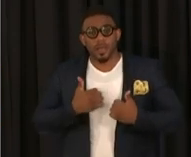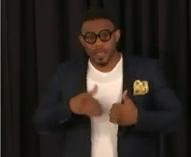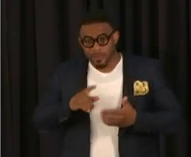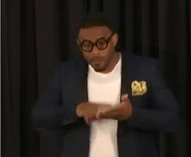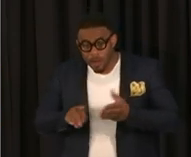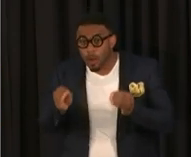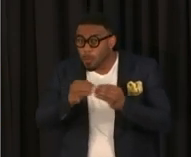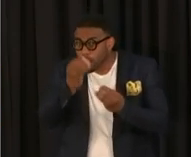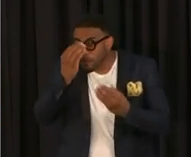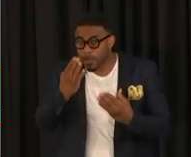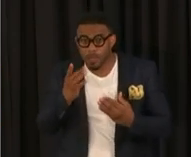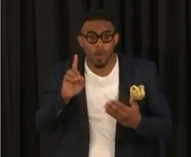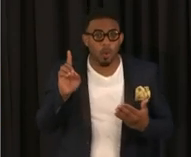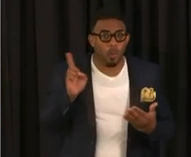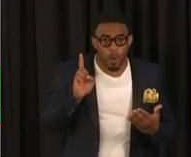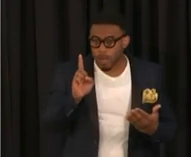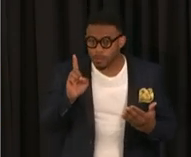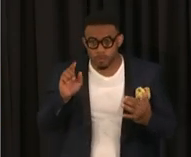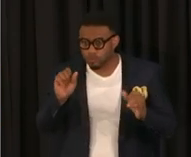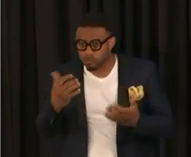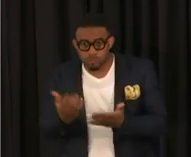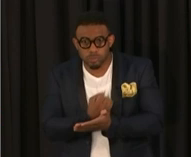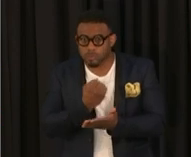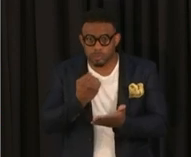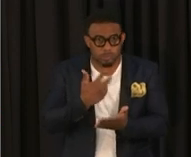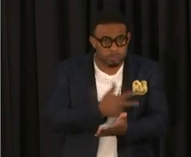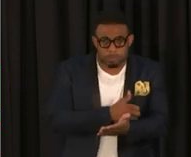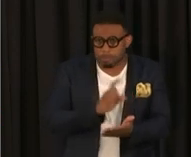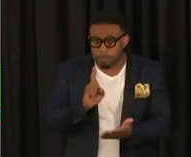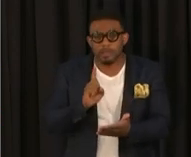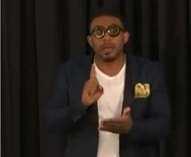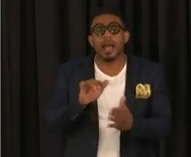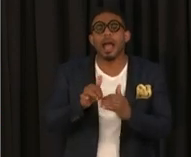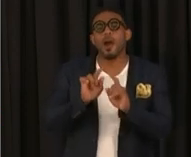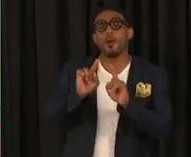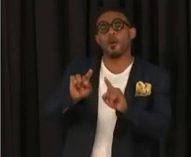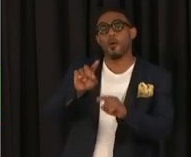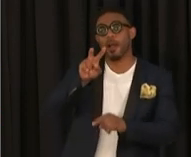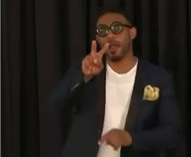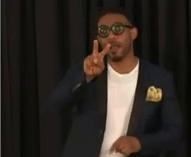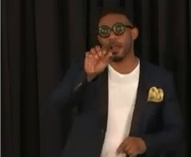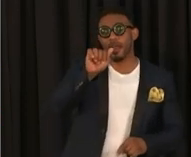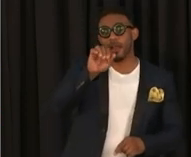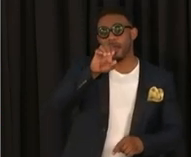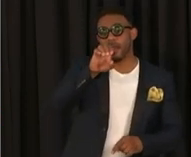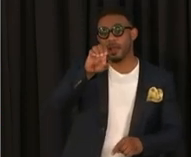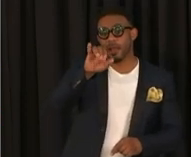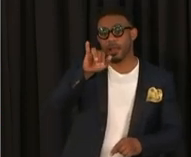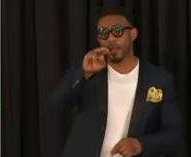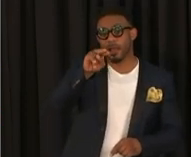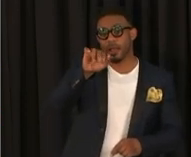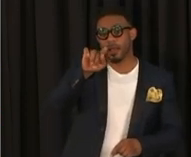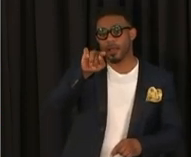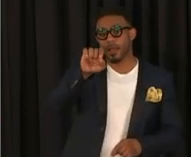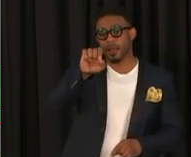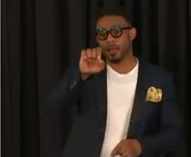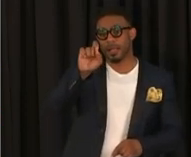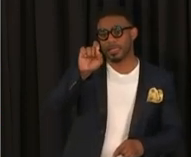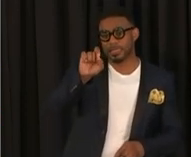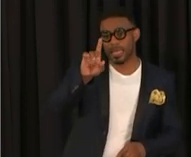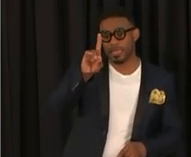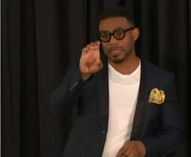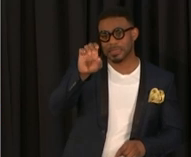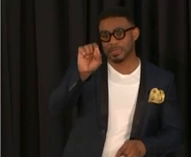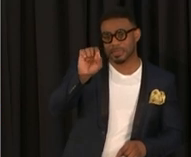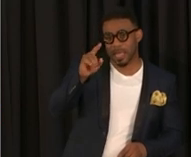Residents can find out more information about where they can get vaccinated by going to vaccinate.dc.gov. You